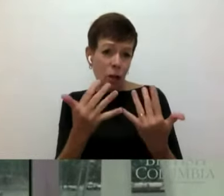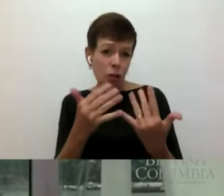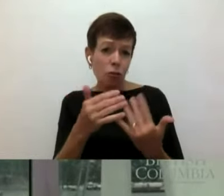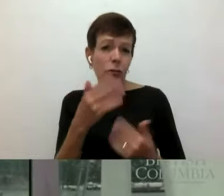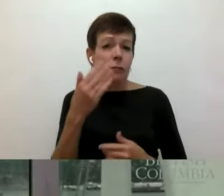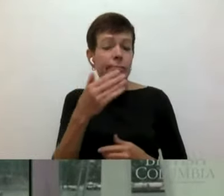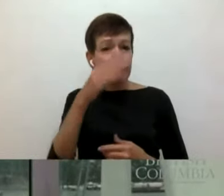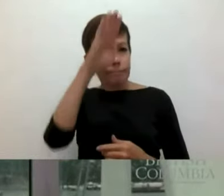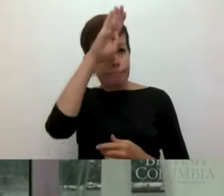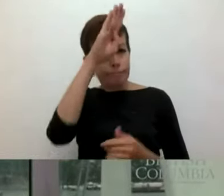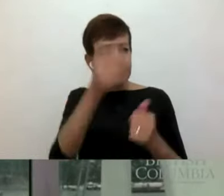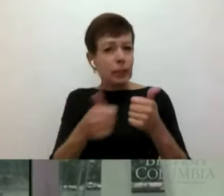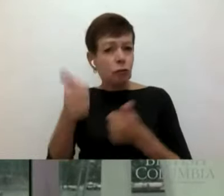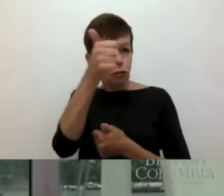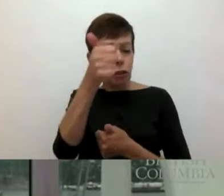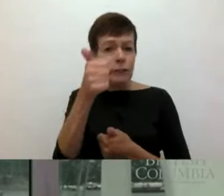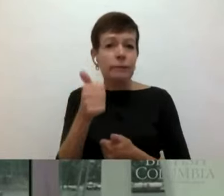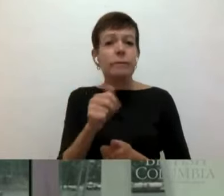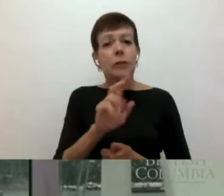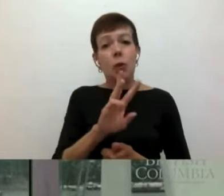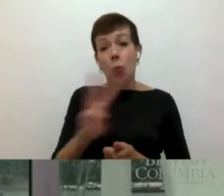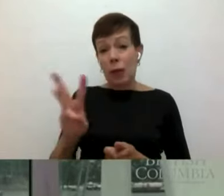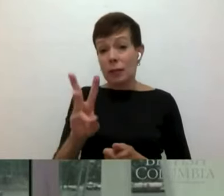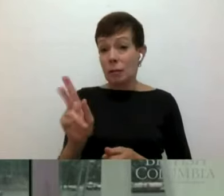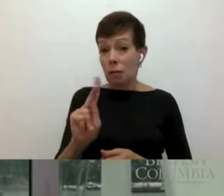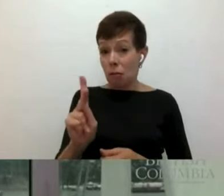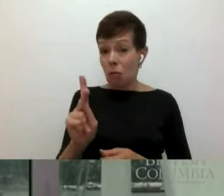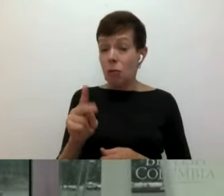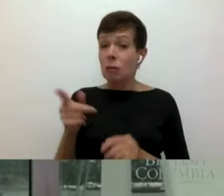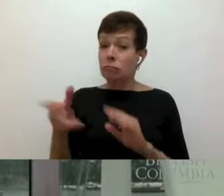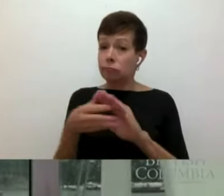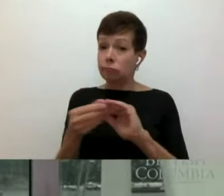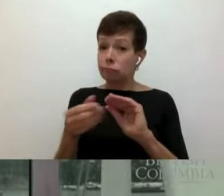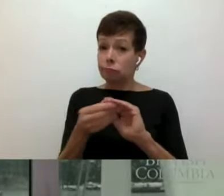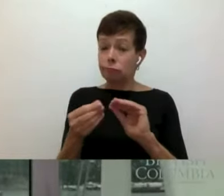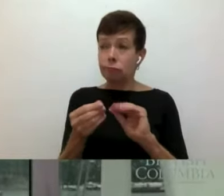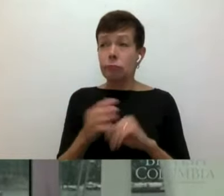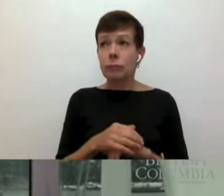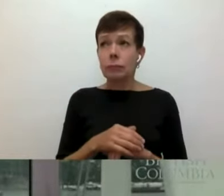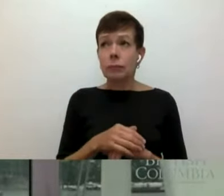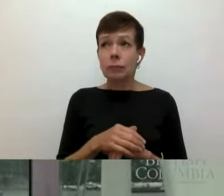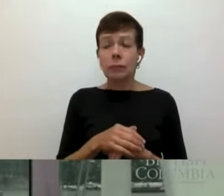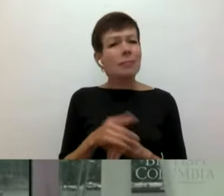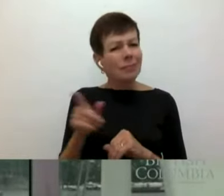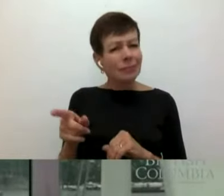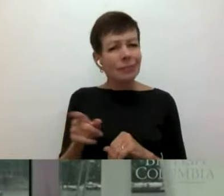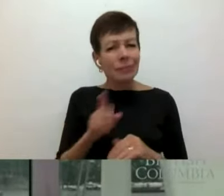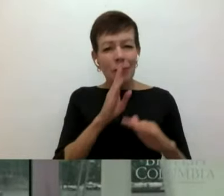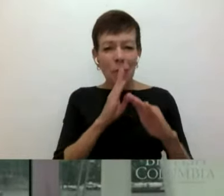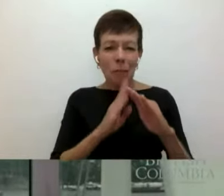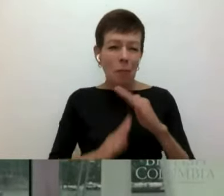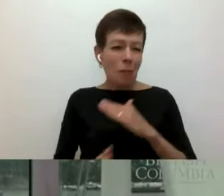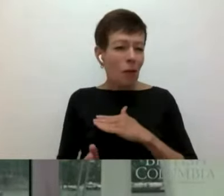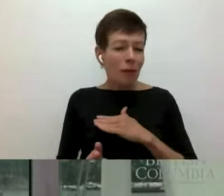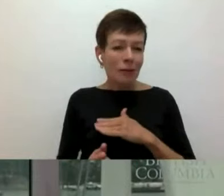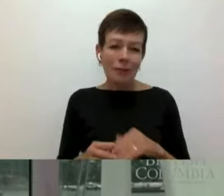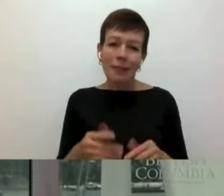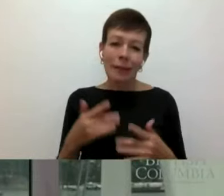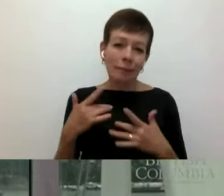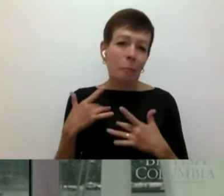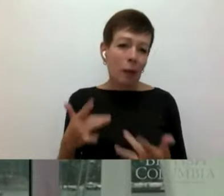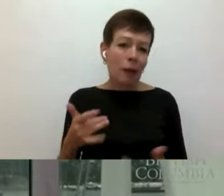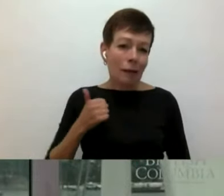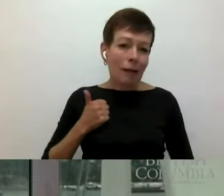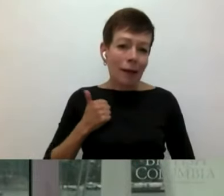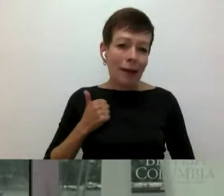of West Kelowna, who has recounted his story, but in a very modest and I